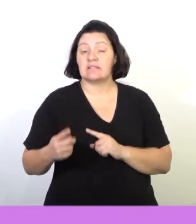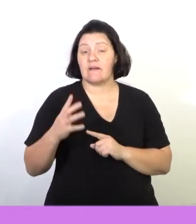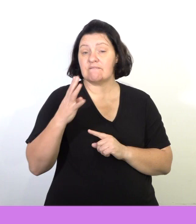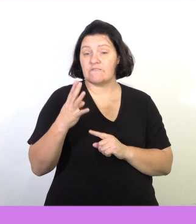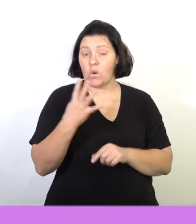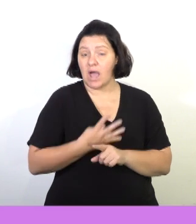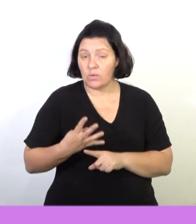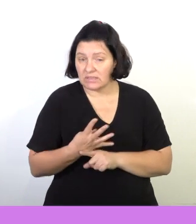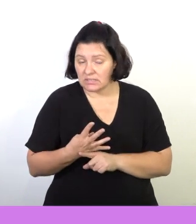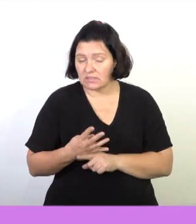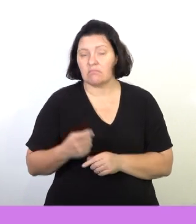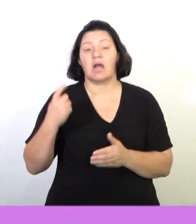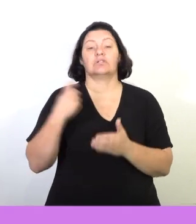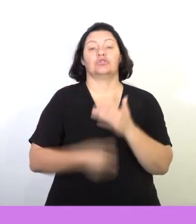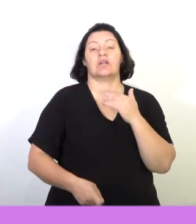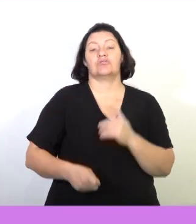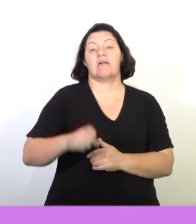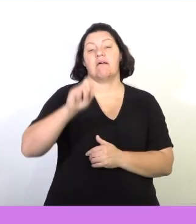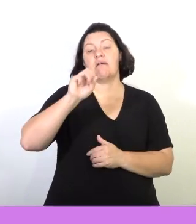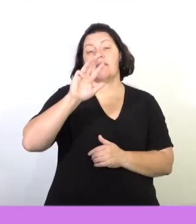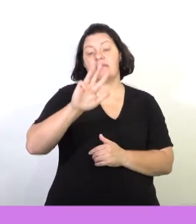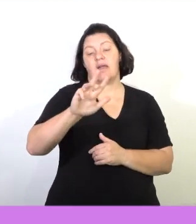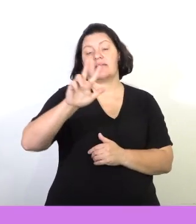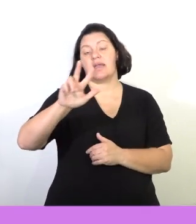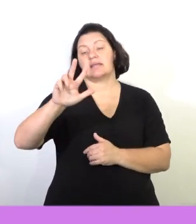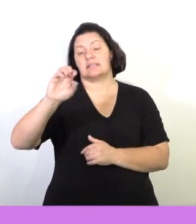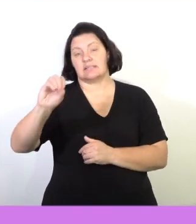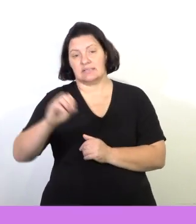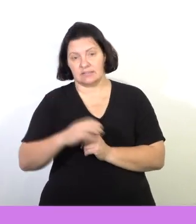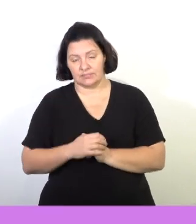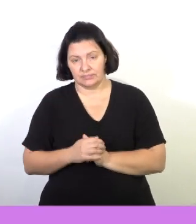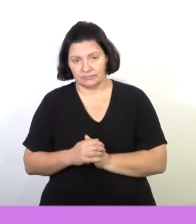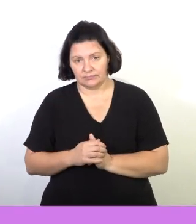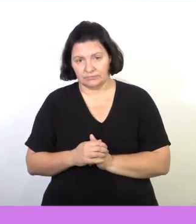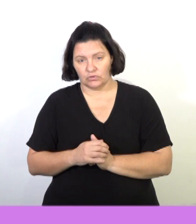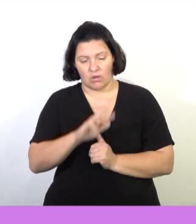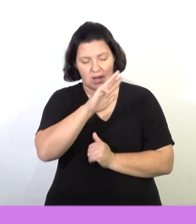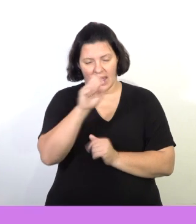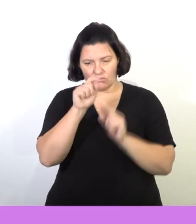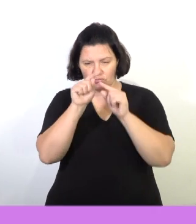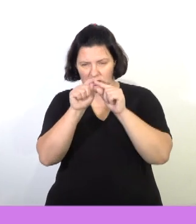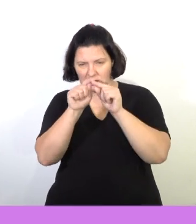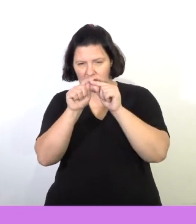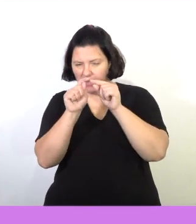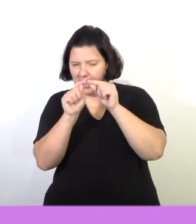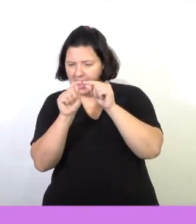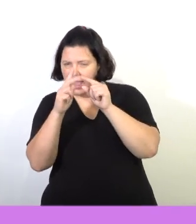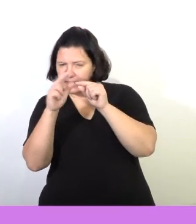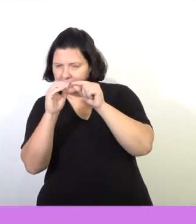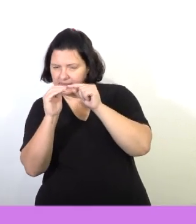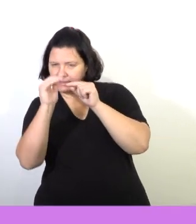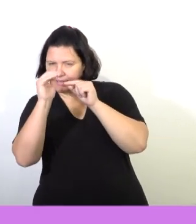If he plays for 4 hours, he will charge 980. Let's get 900. So 8 will